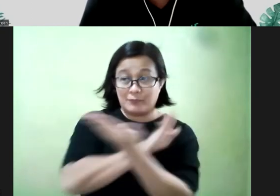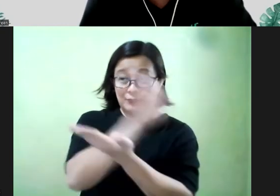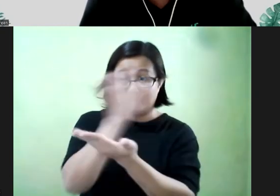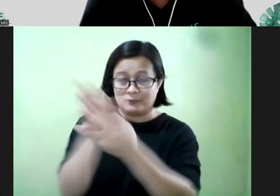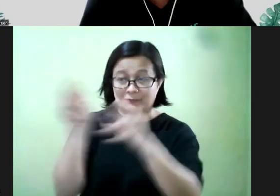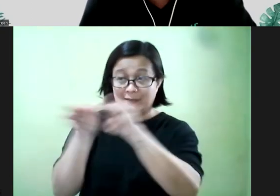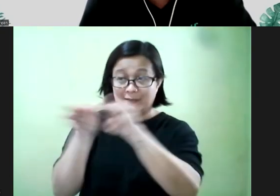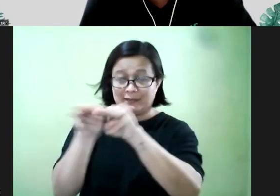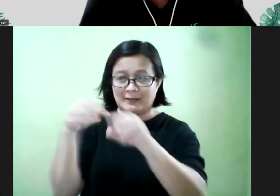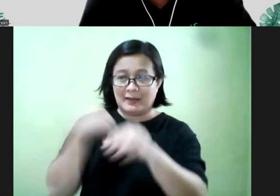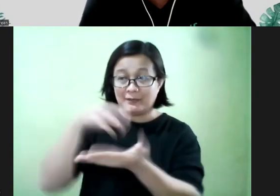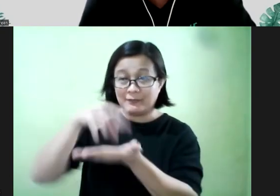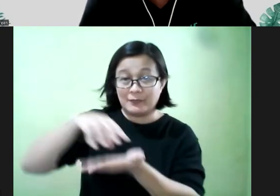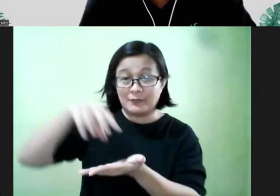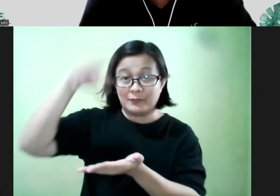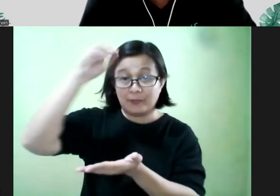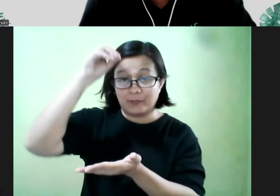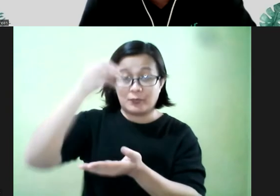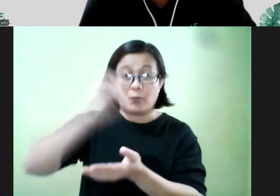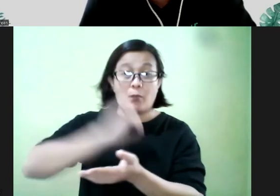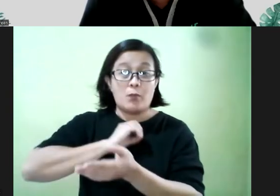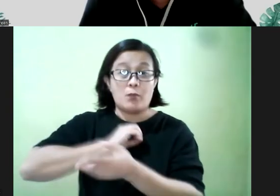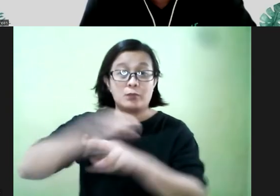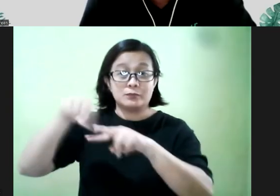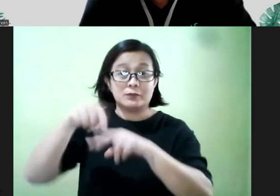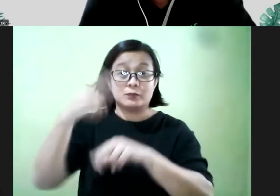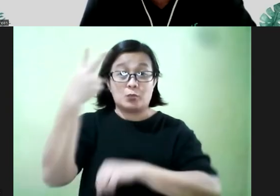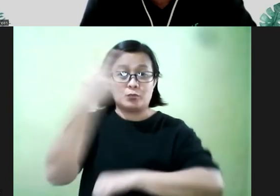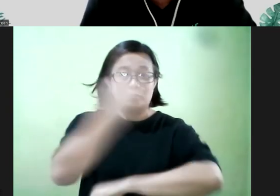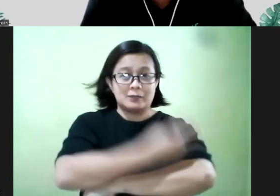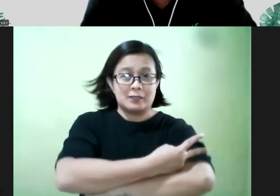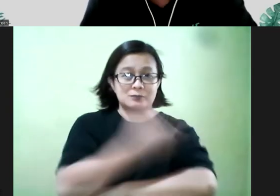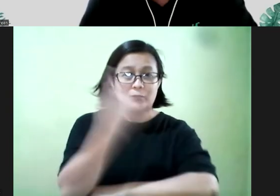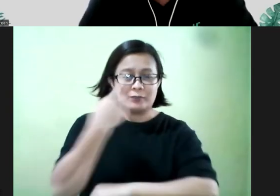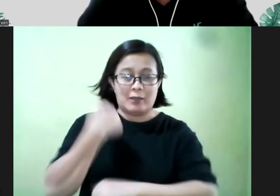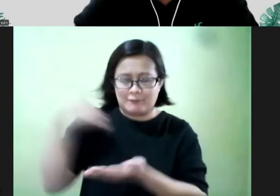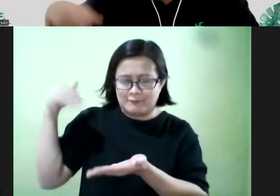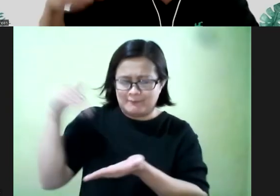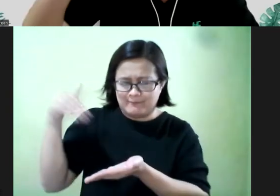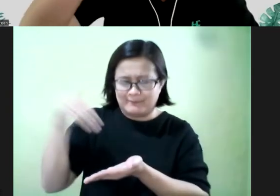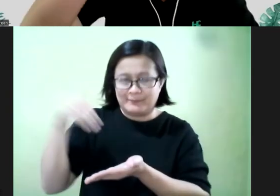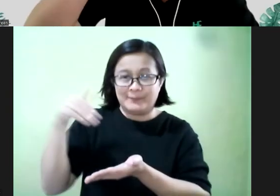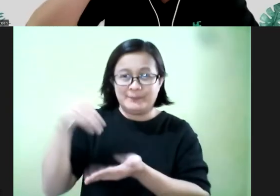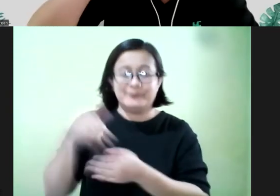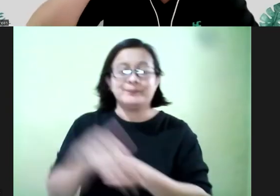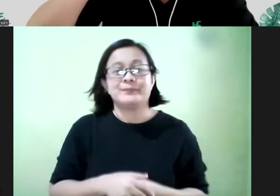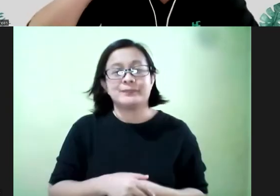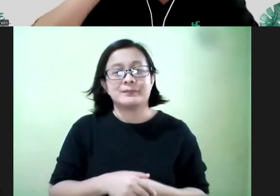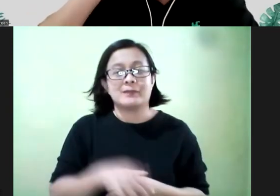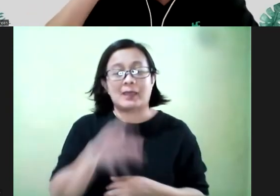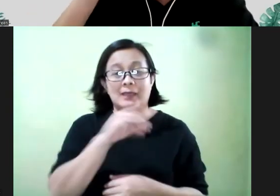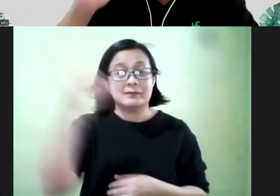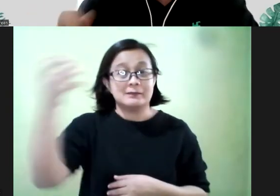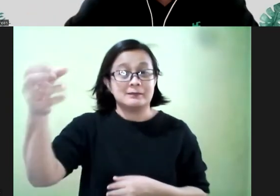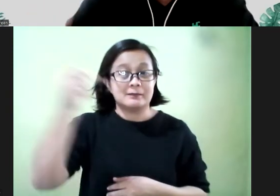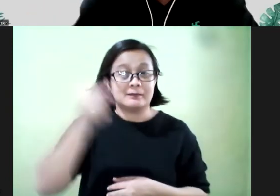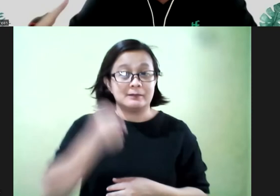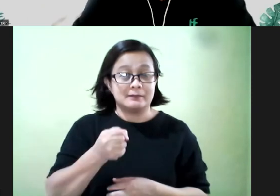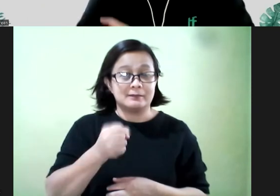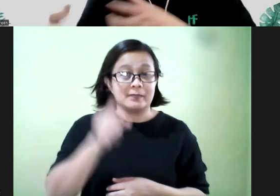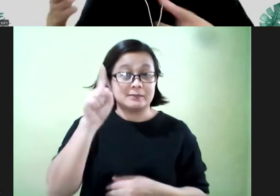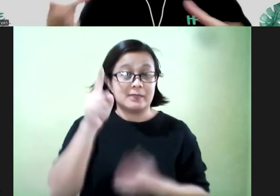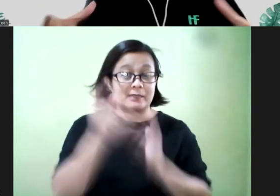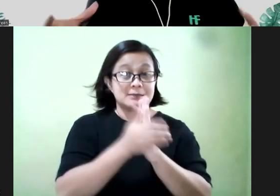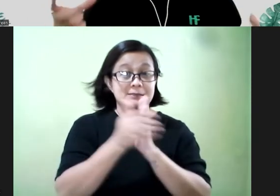own slippers. As in 2 days, I talagang inaral ko. And then I also hired one expert to